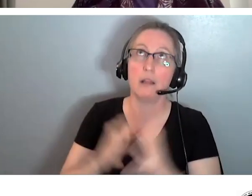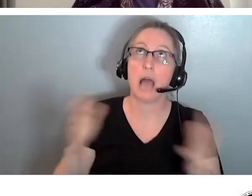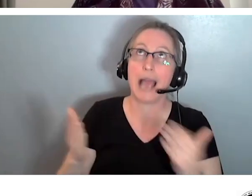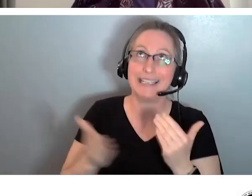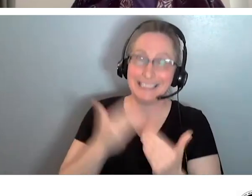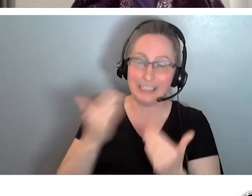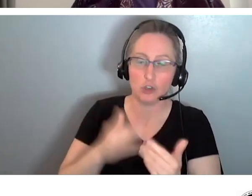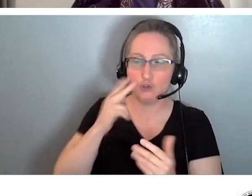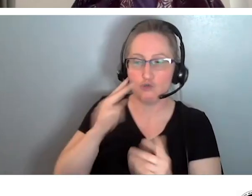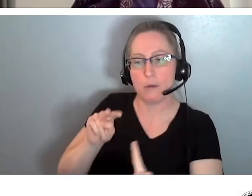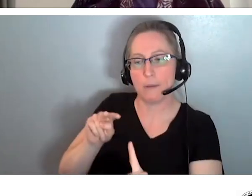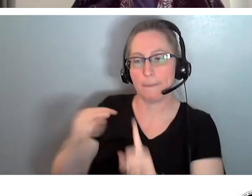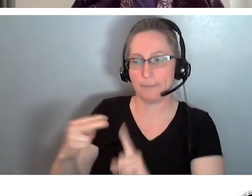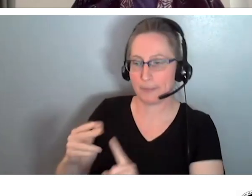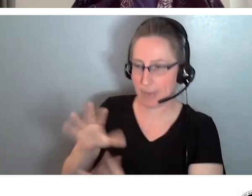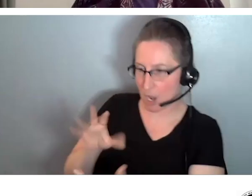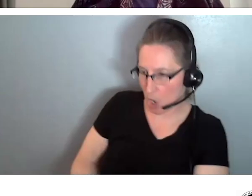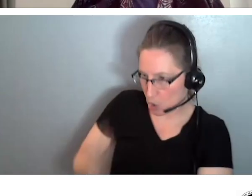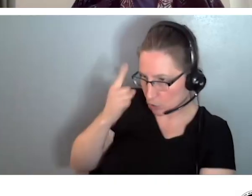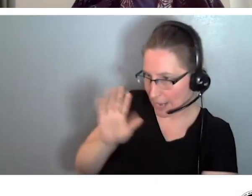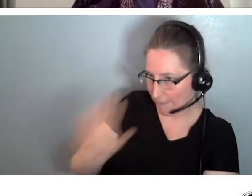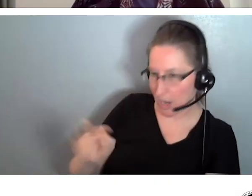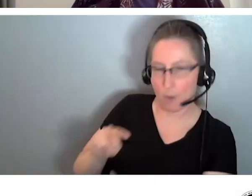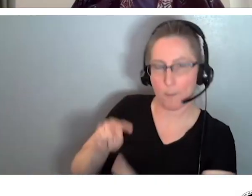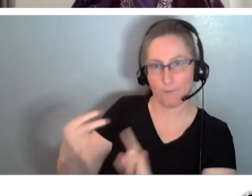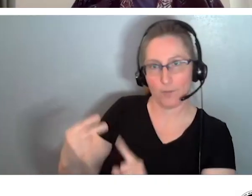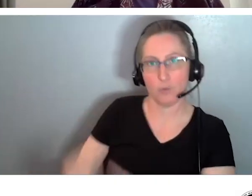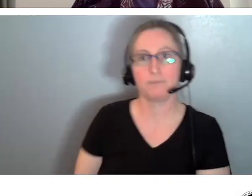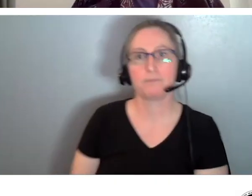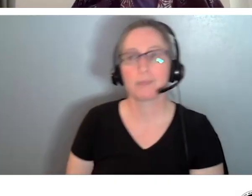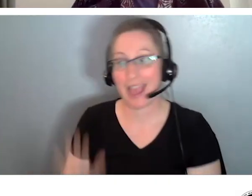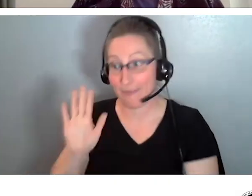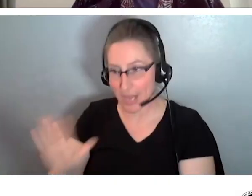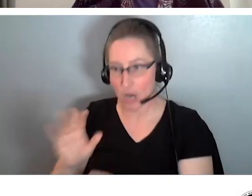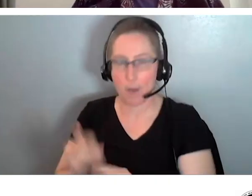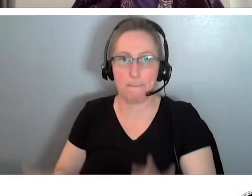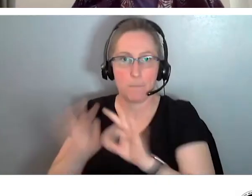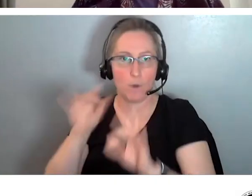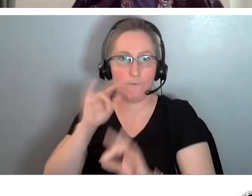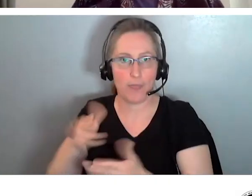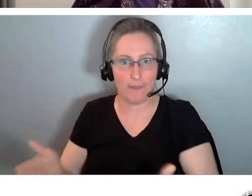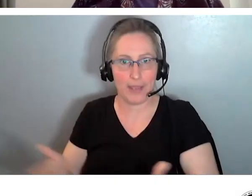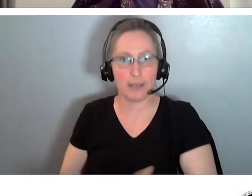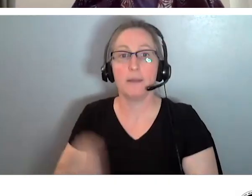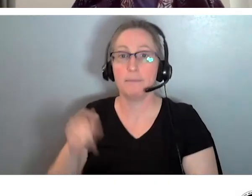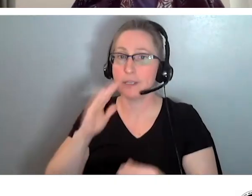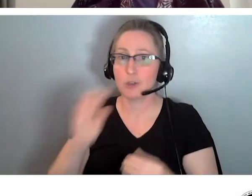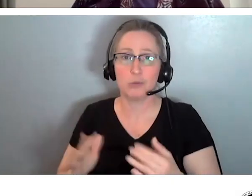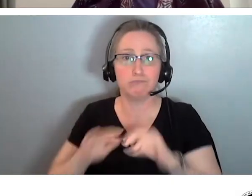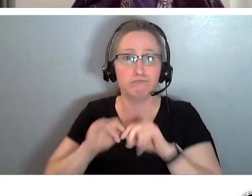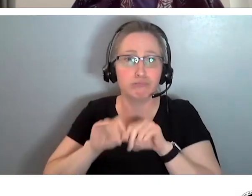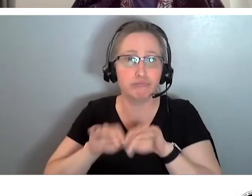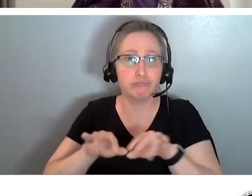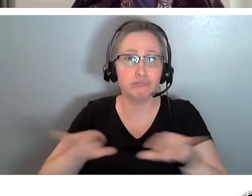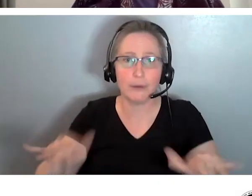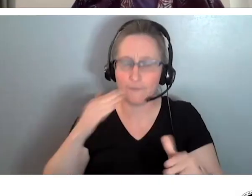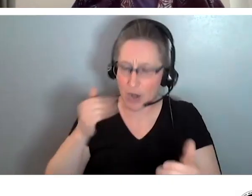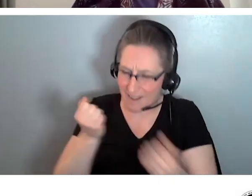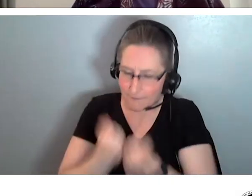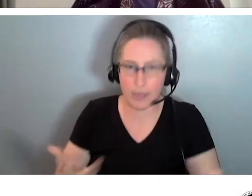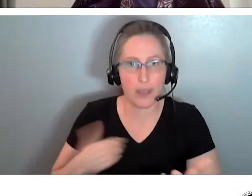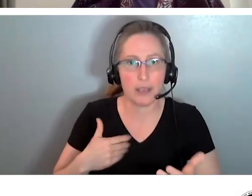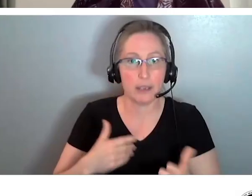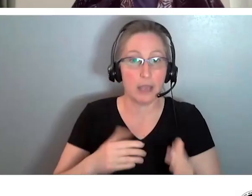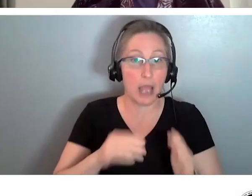easier. And this idea of saliency applies across forms, modes, such as